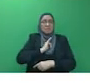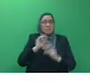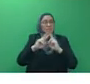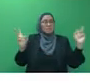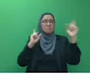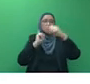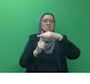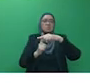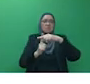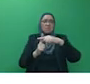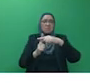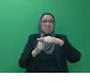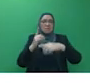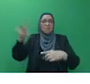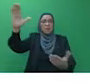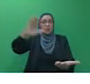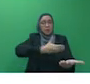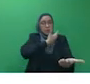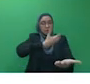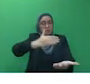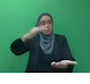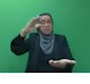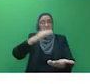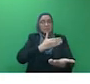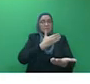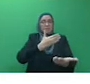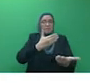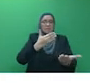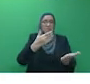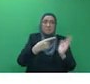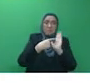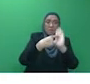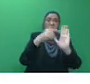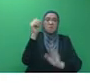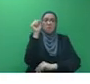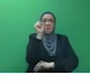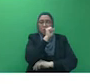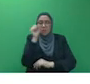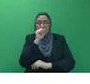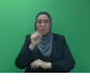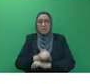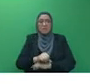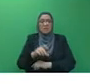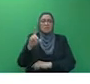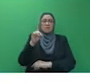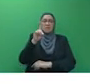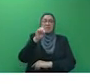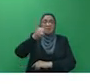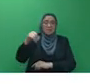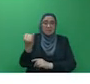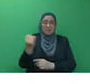uh so music concerts dj you know like these big events the raves i think they will come back